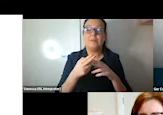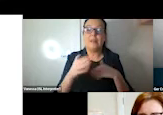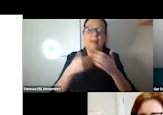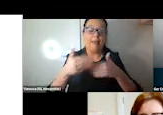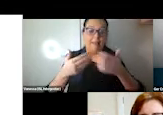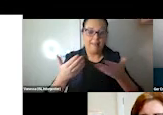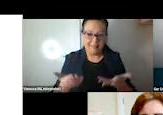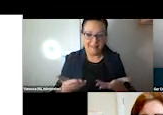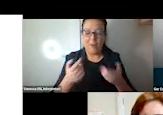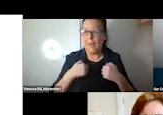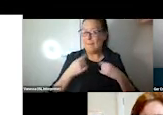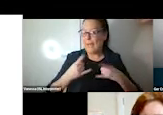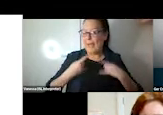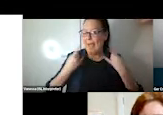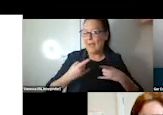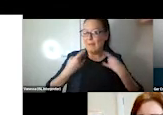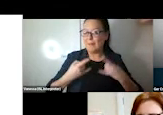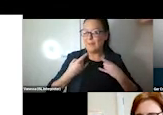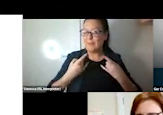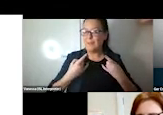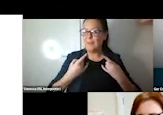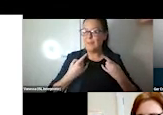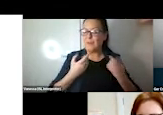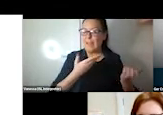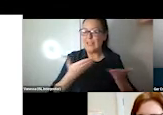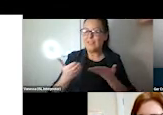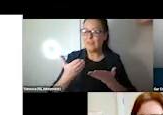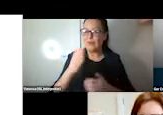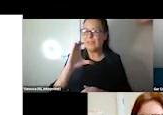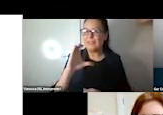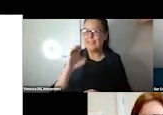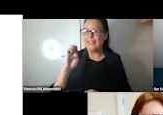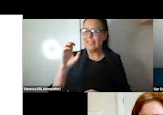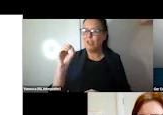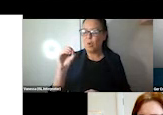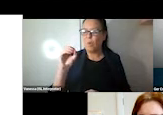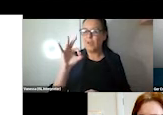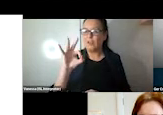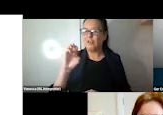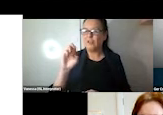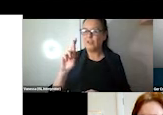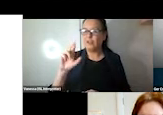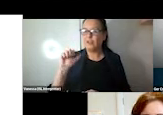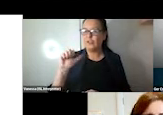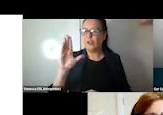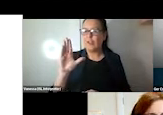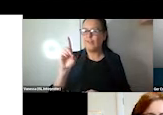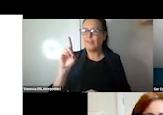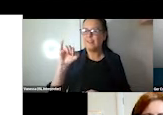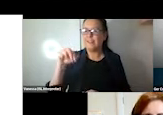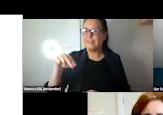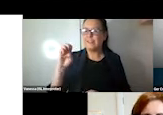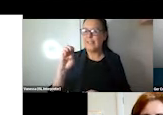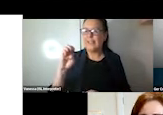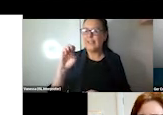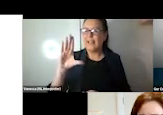delighted to have the CEO, Geraldine Larkin, who will now formally address